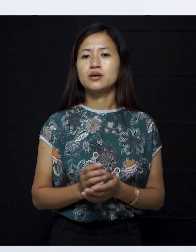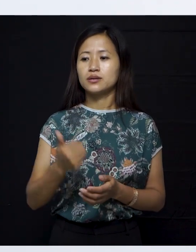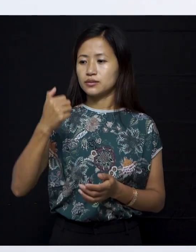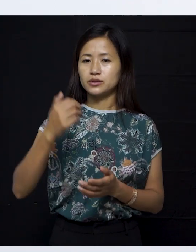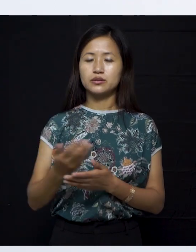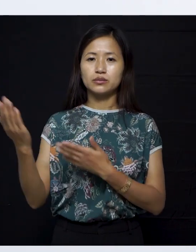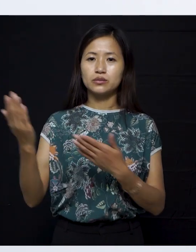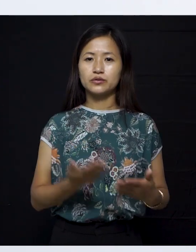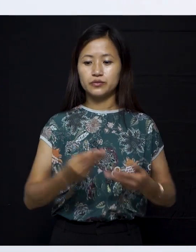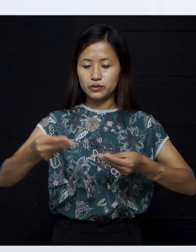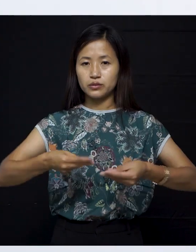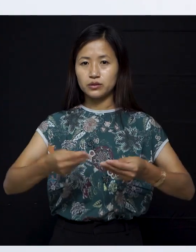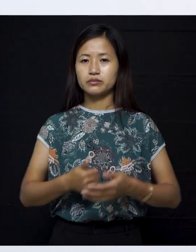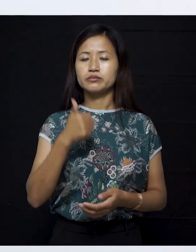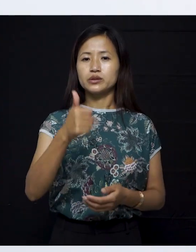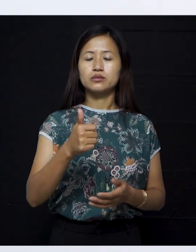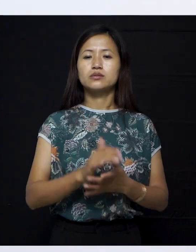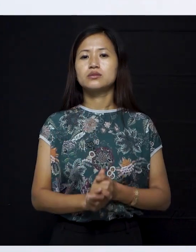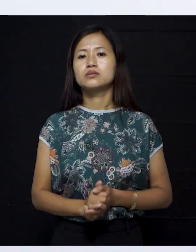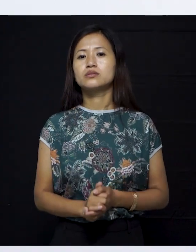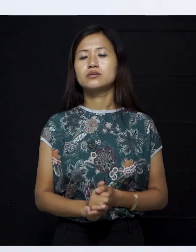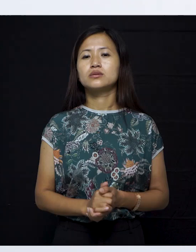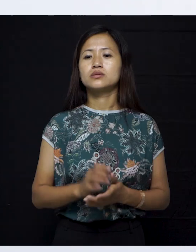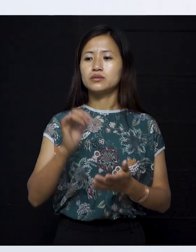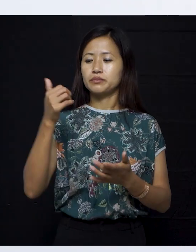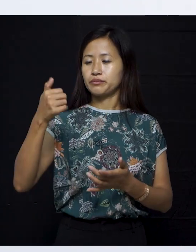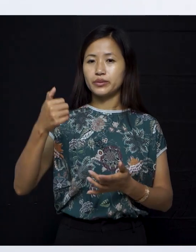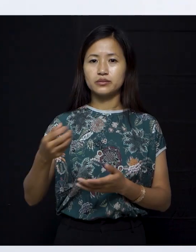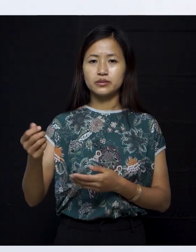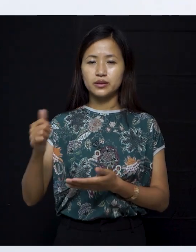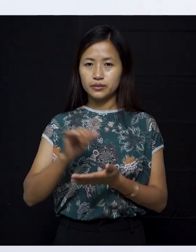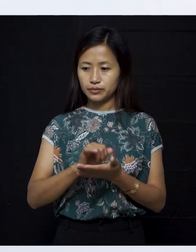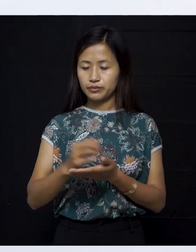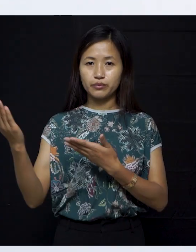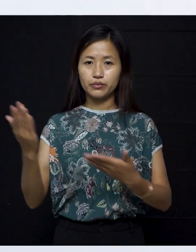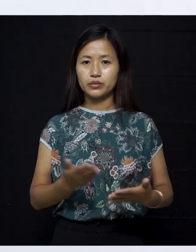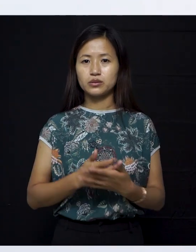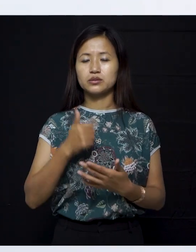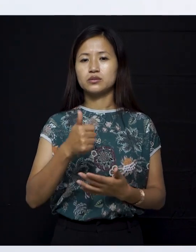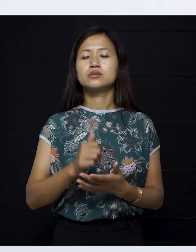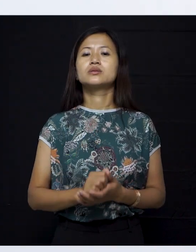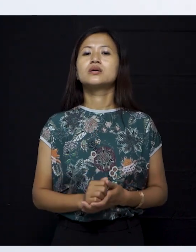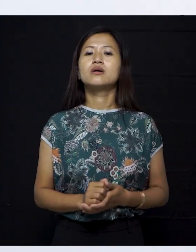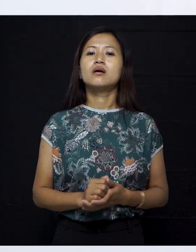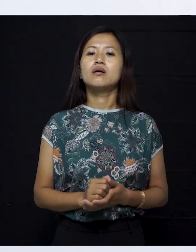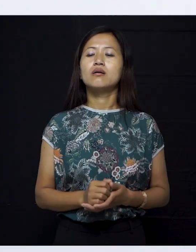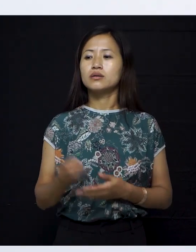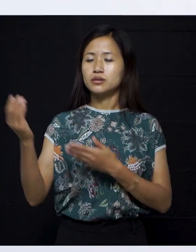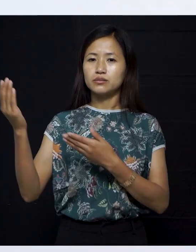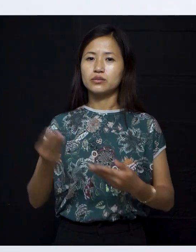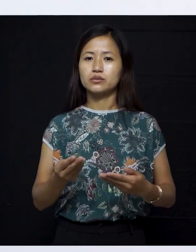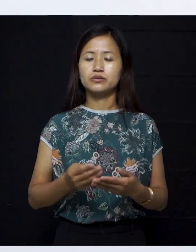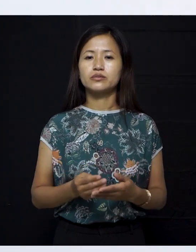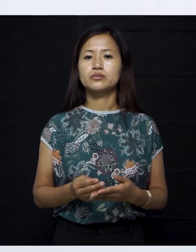the market is good. The pen that I bought from the market is good, right? That I bought from